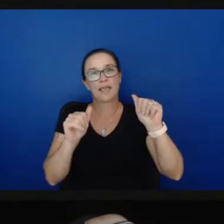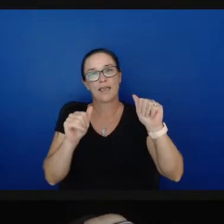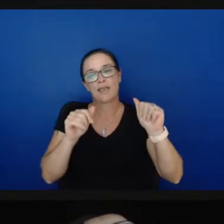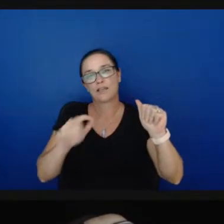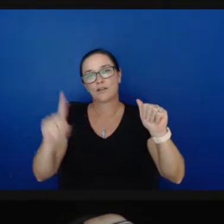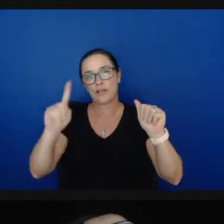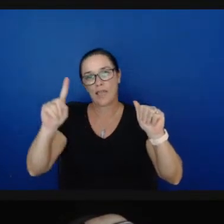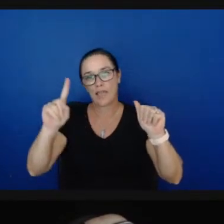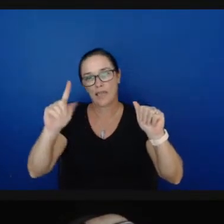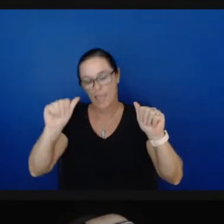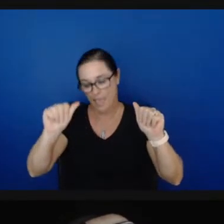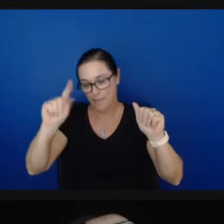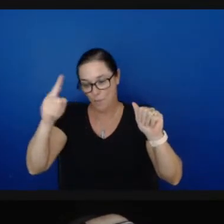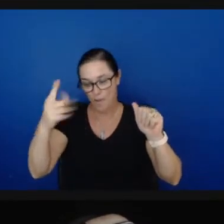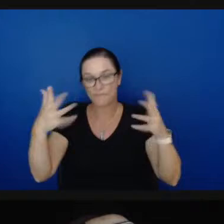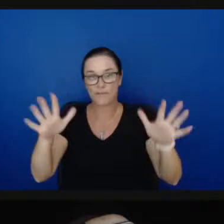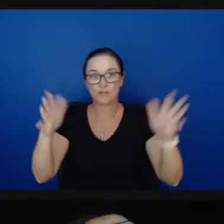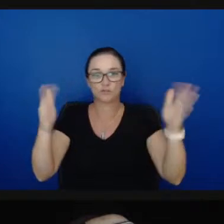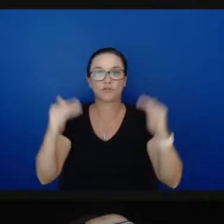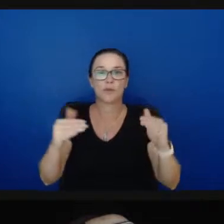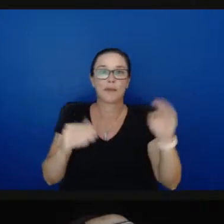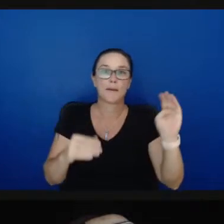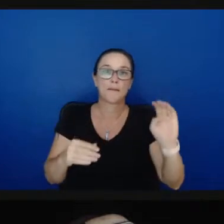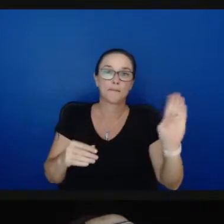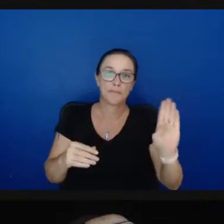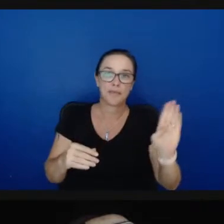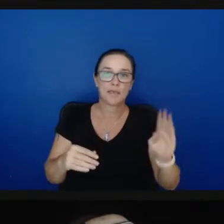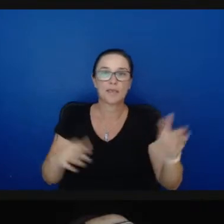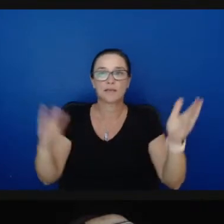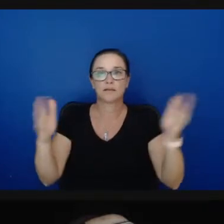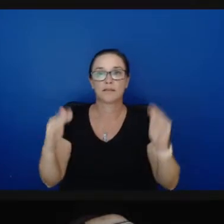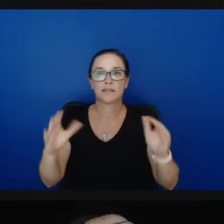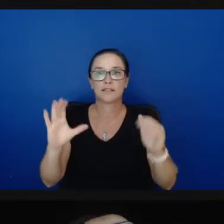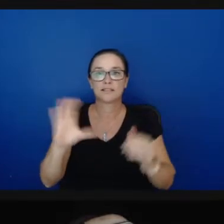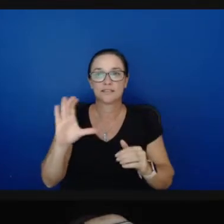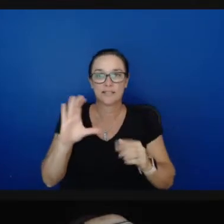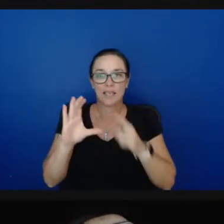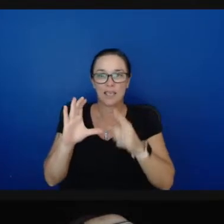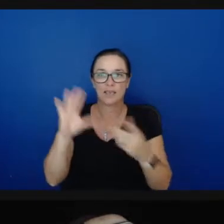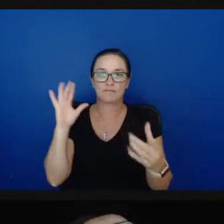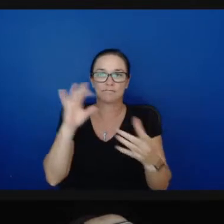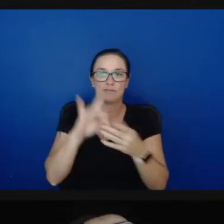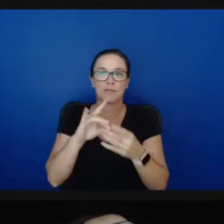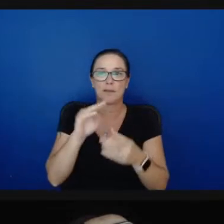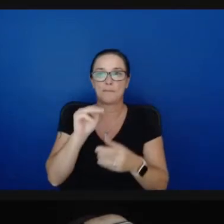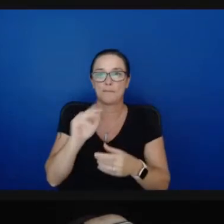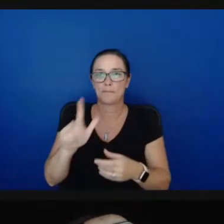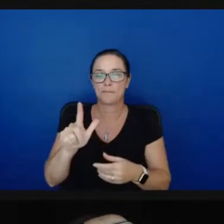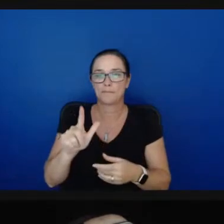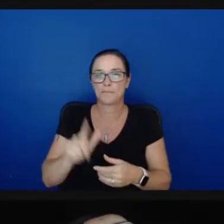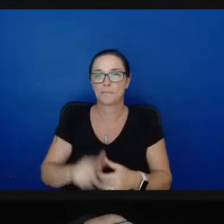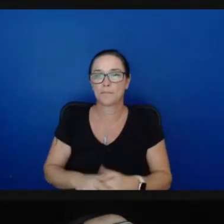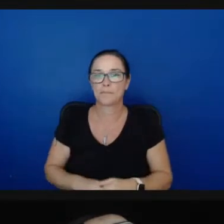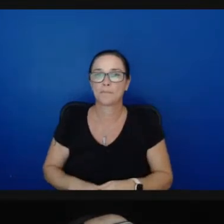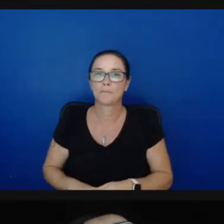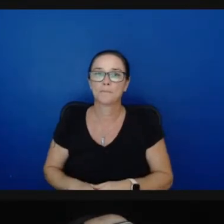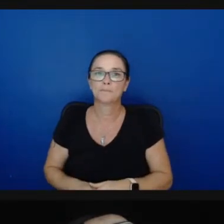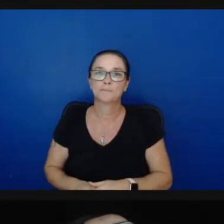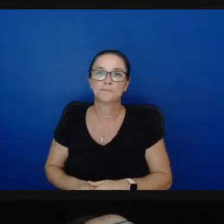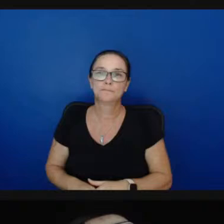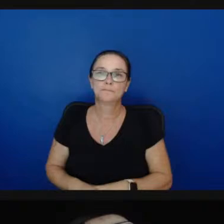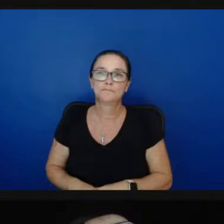prime. Let's look at the one that takes Mauna Loa into account as well. So there is a slip of Mauna Loa right